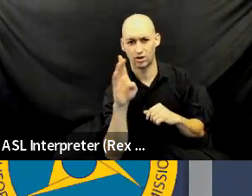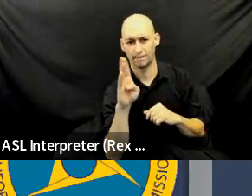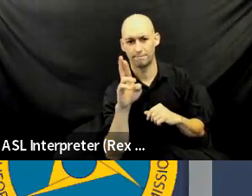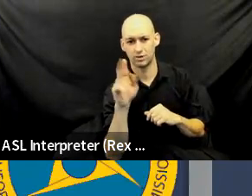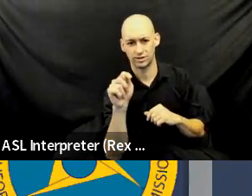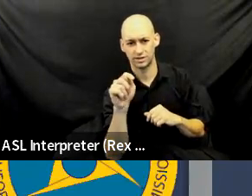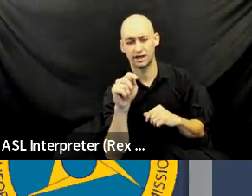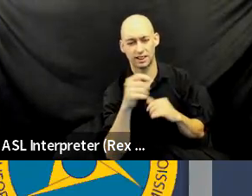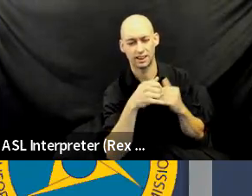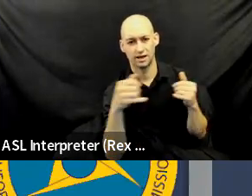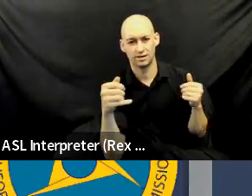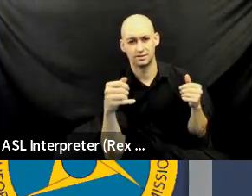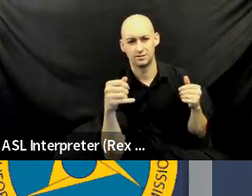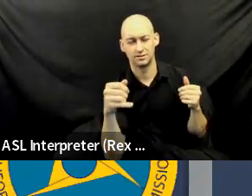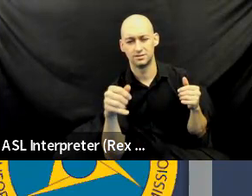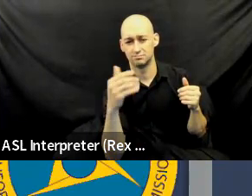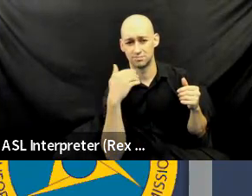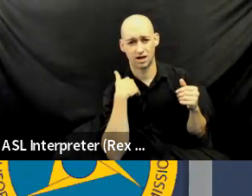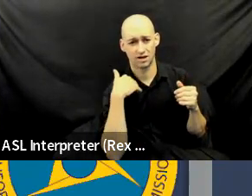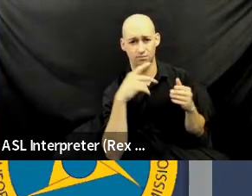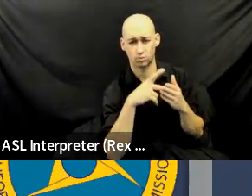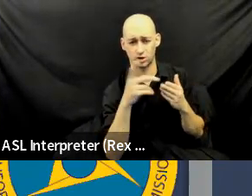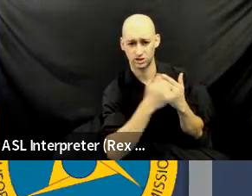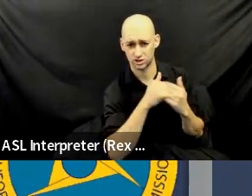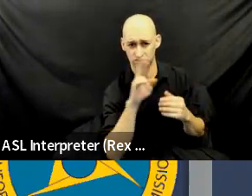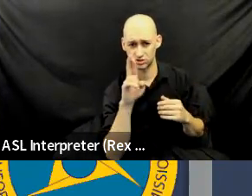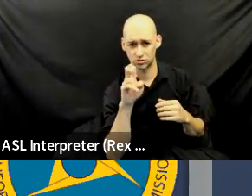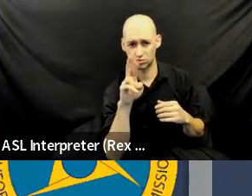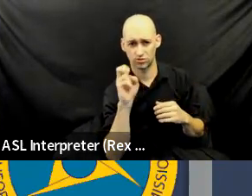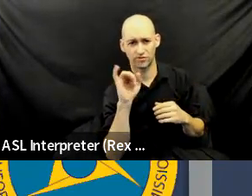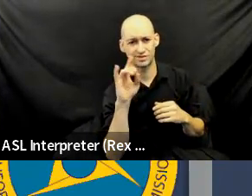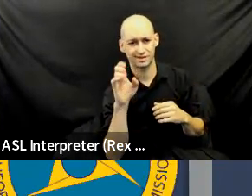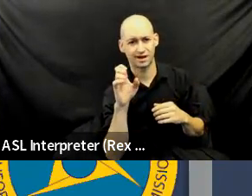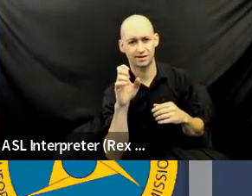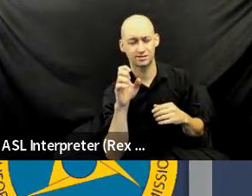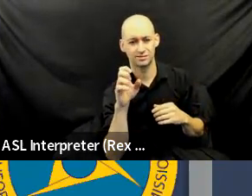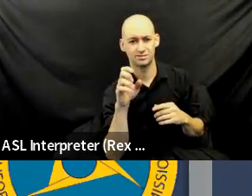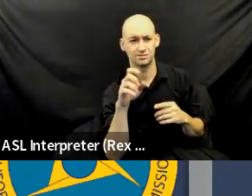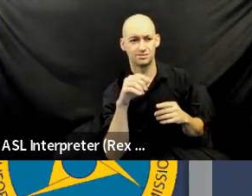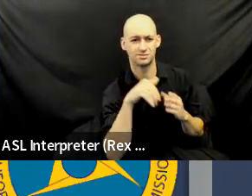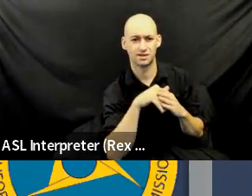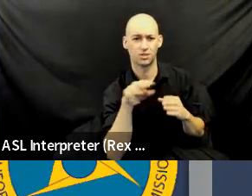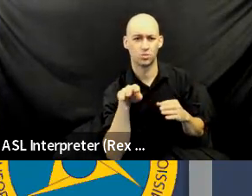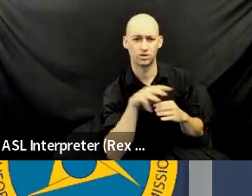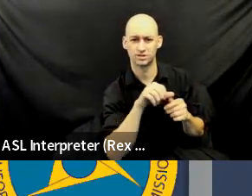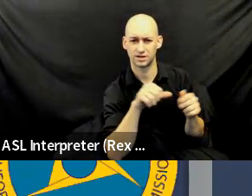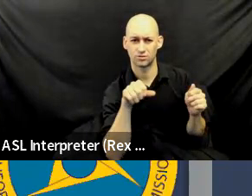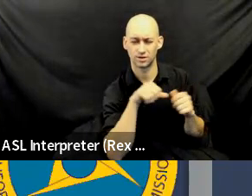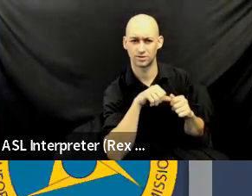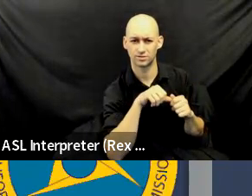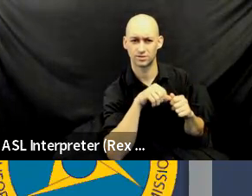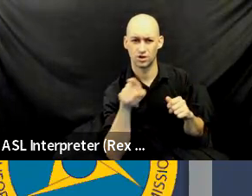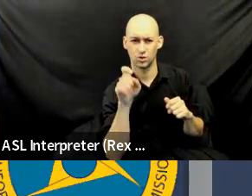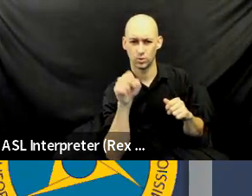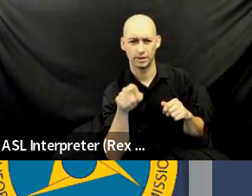well. Are there any projects in Riverside County, particularly in the western Riverside County area, that you point to